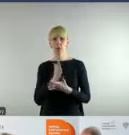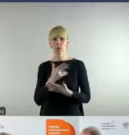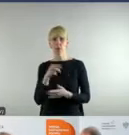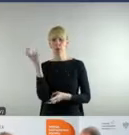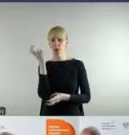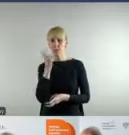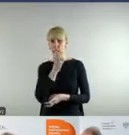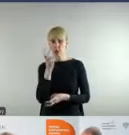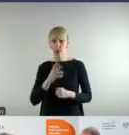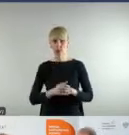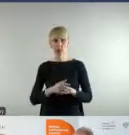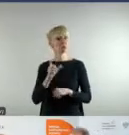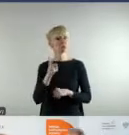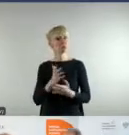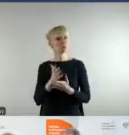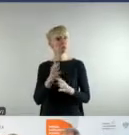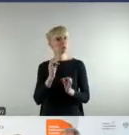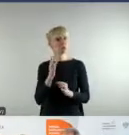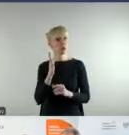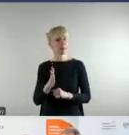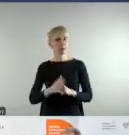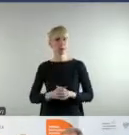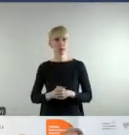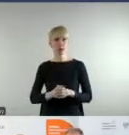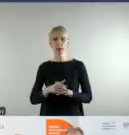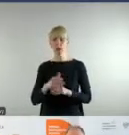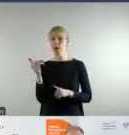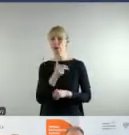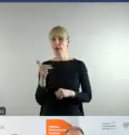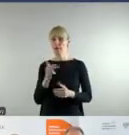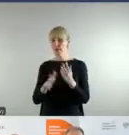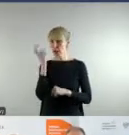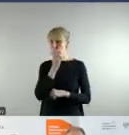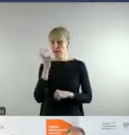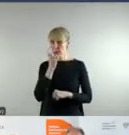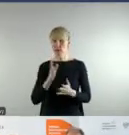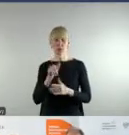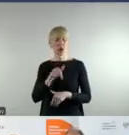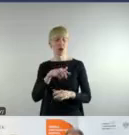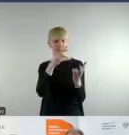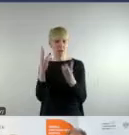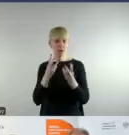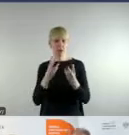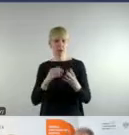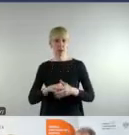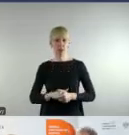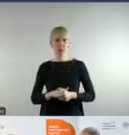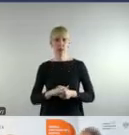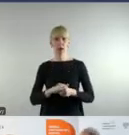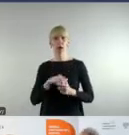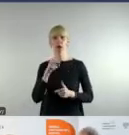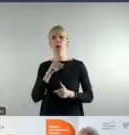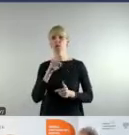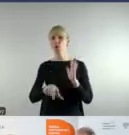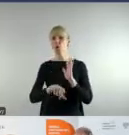is very current, very interesting. Can you tell us what to expect? It's very interesting, but also